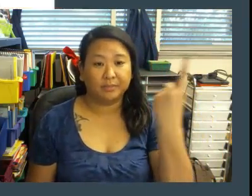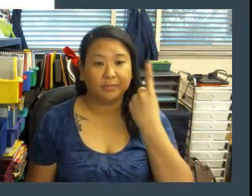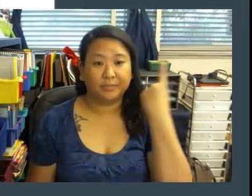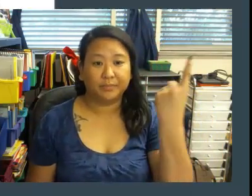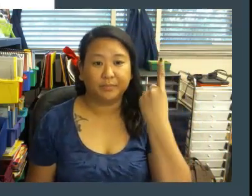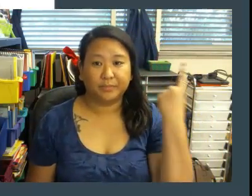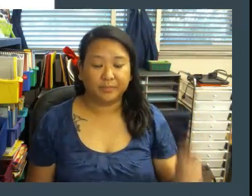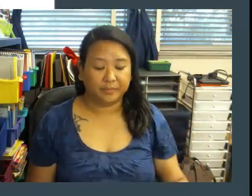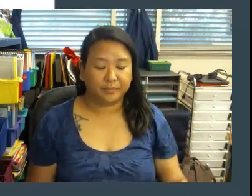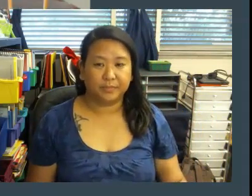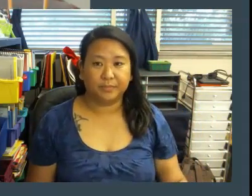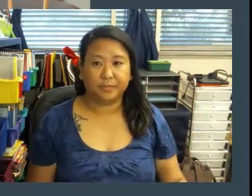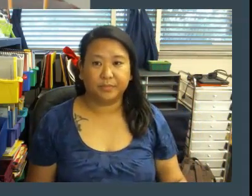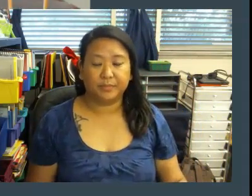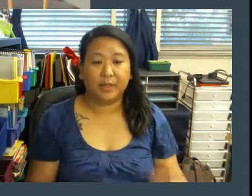Always.